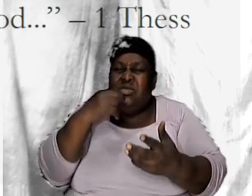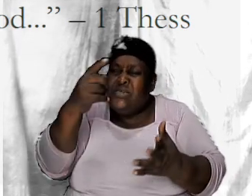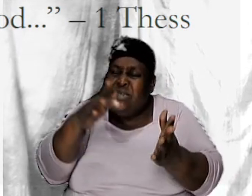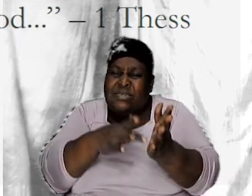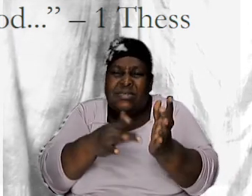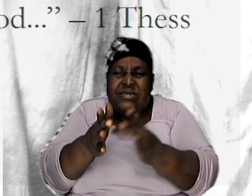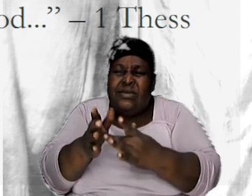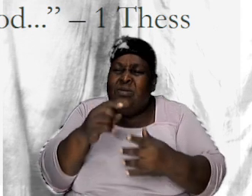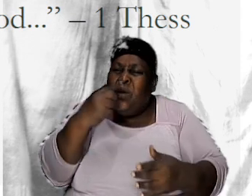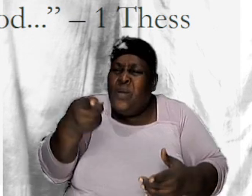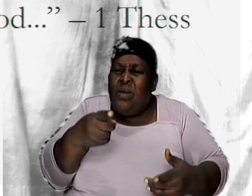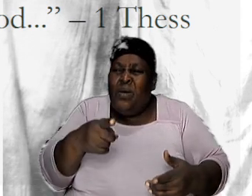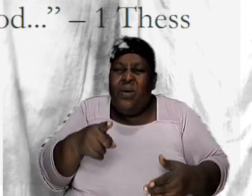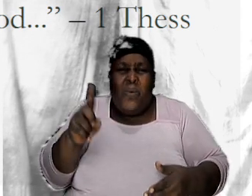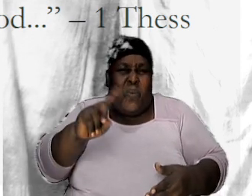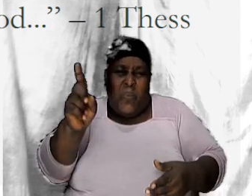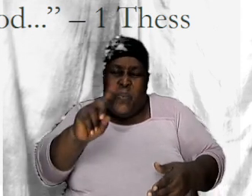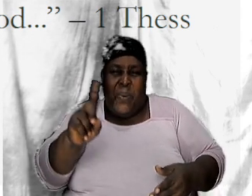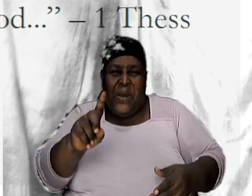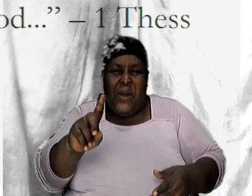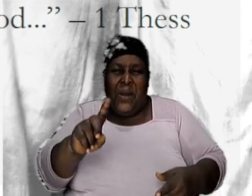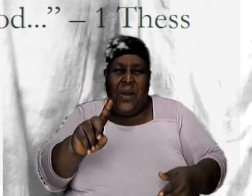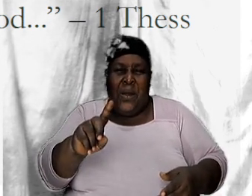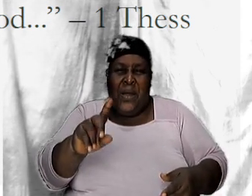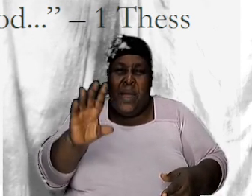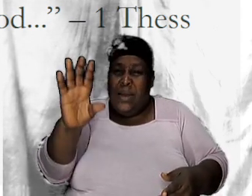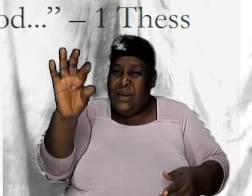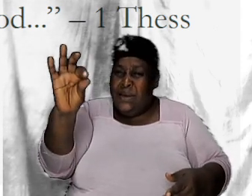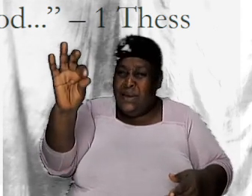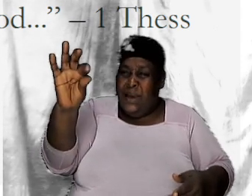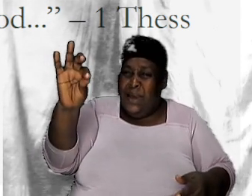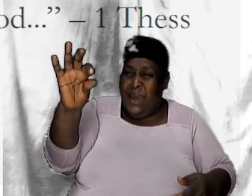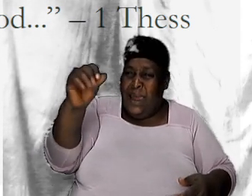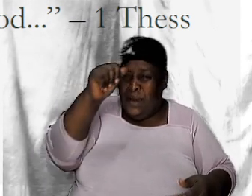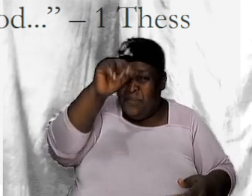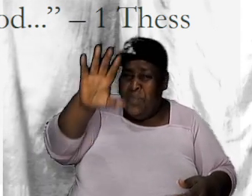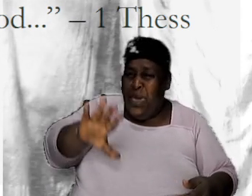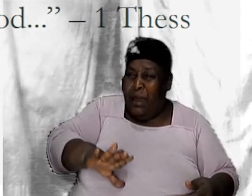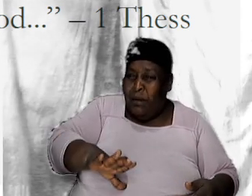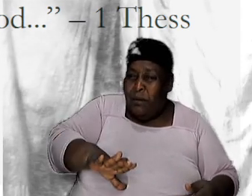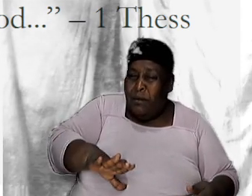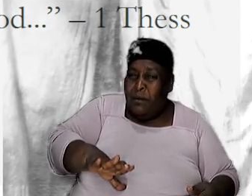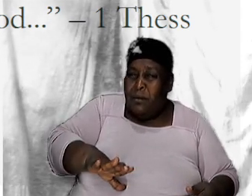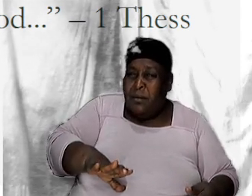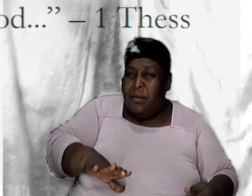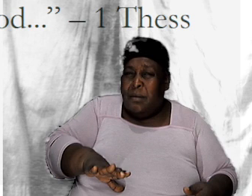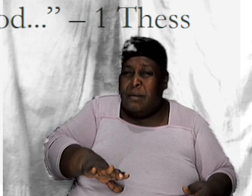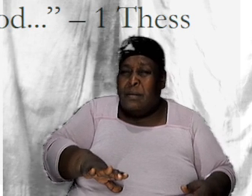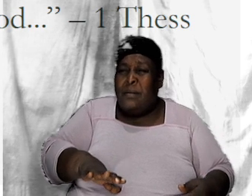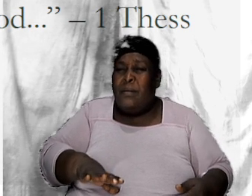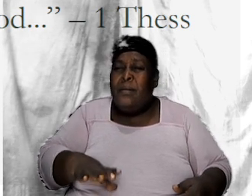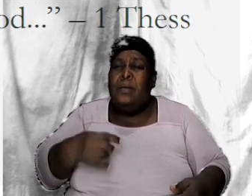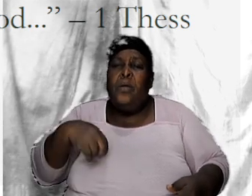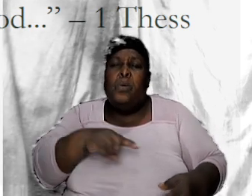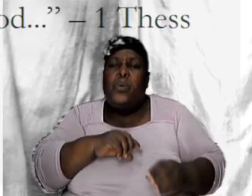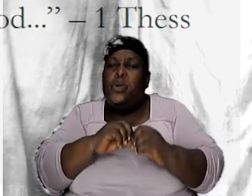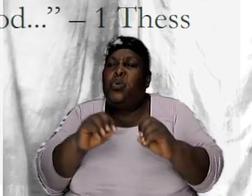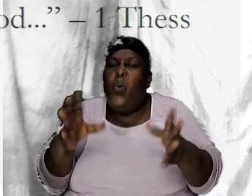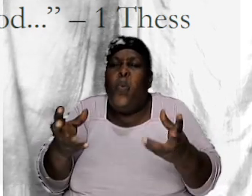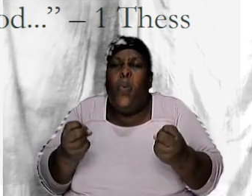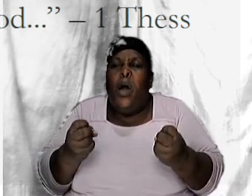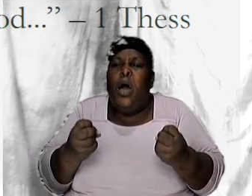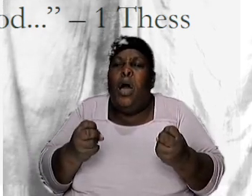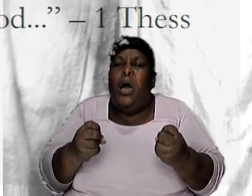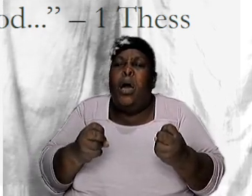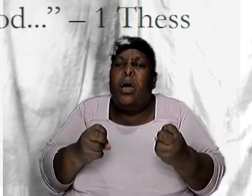to him, where are the other 9? Amen. In other words, weren't 10 of you cleansed? So we don't want to fall in the category